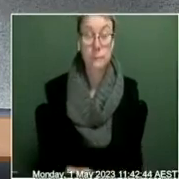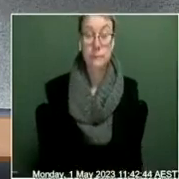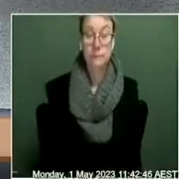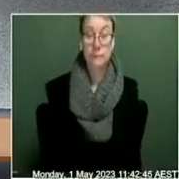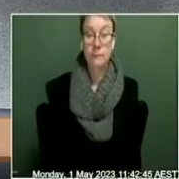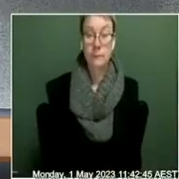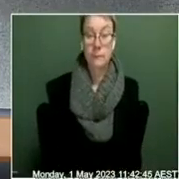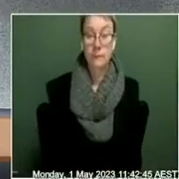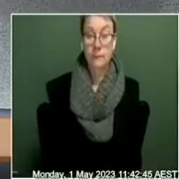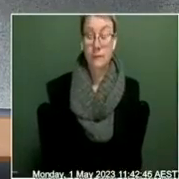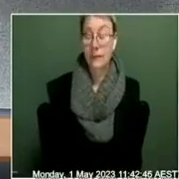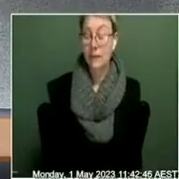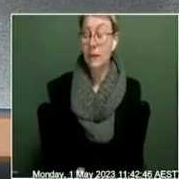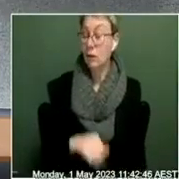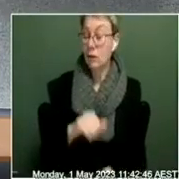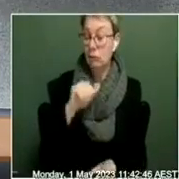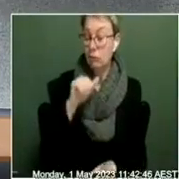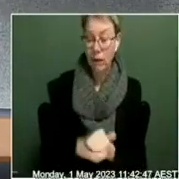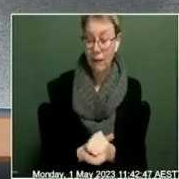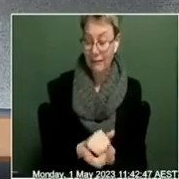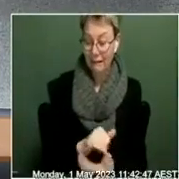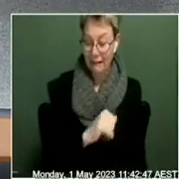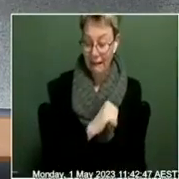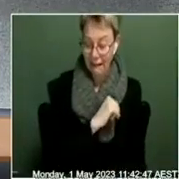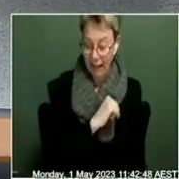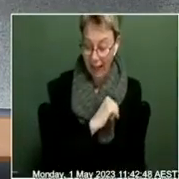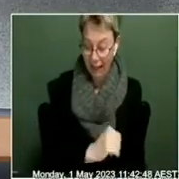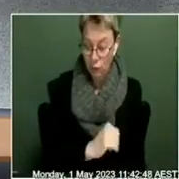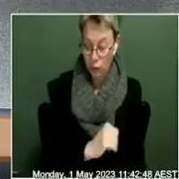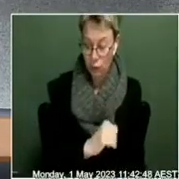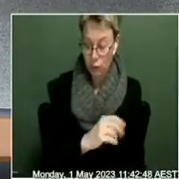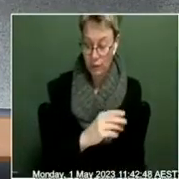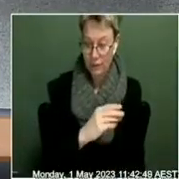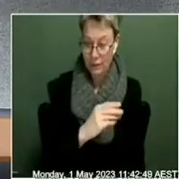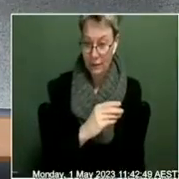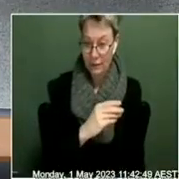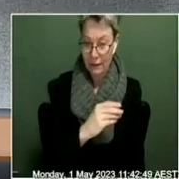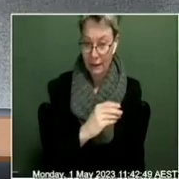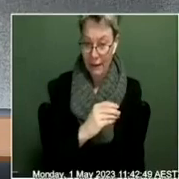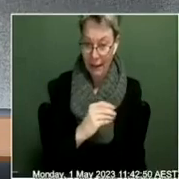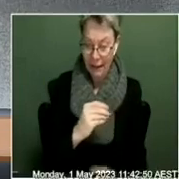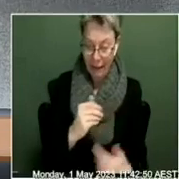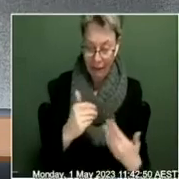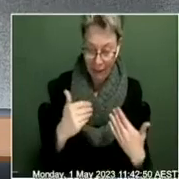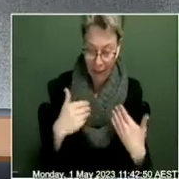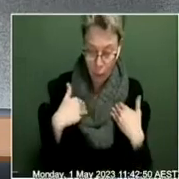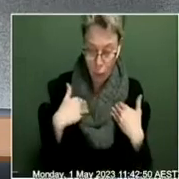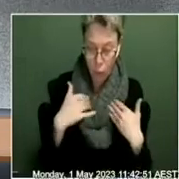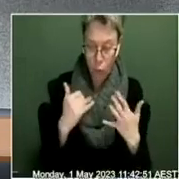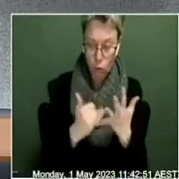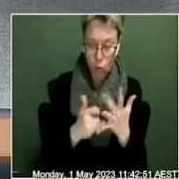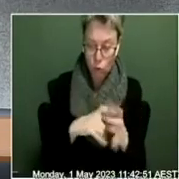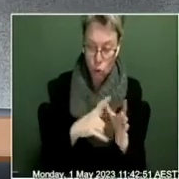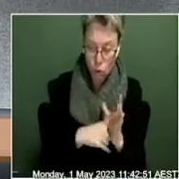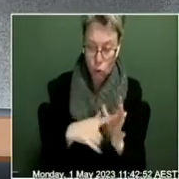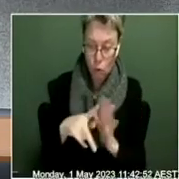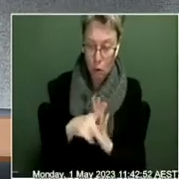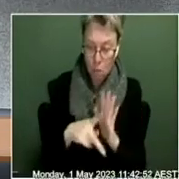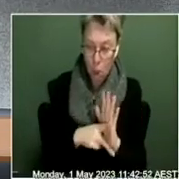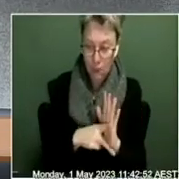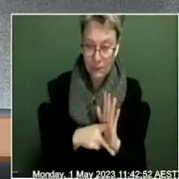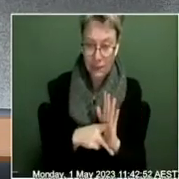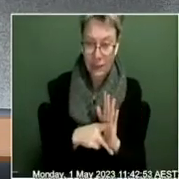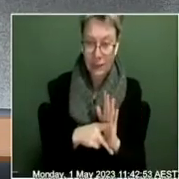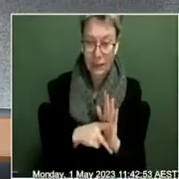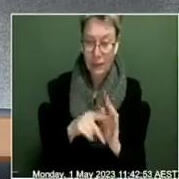social policy type reform. I think there is significant effort that